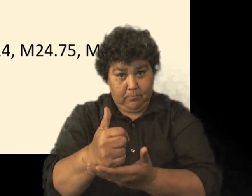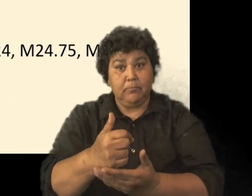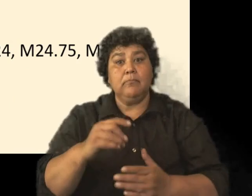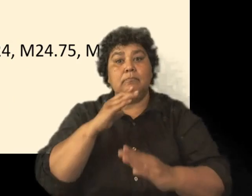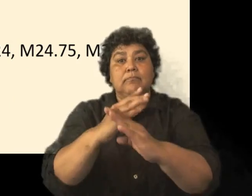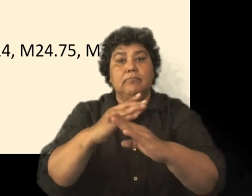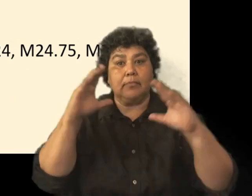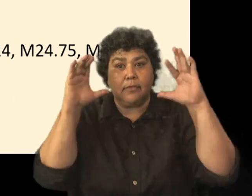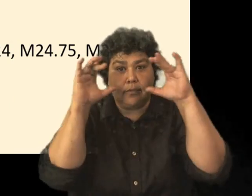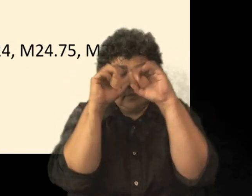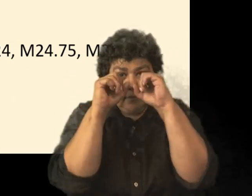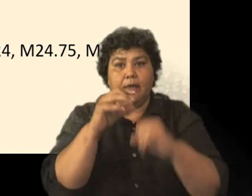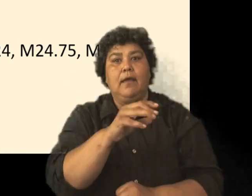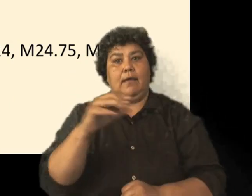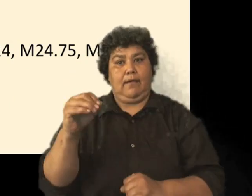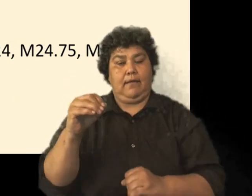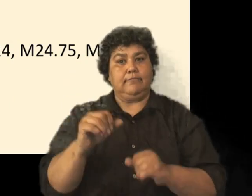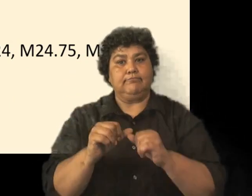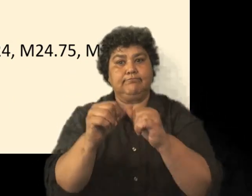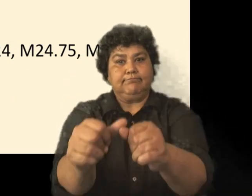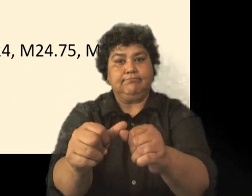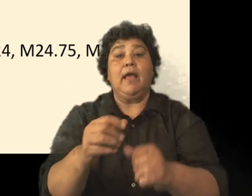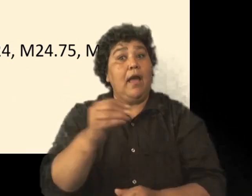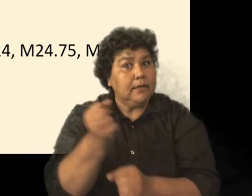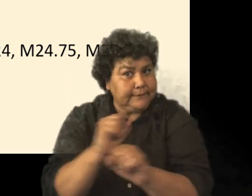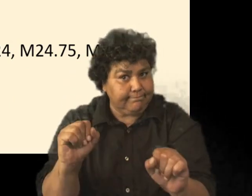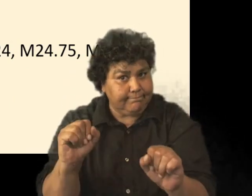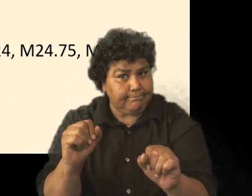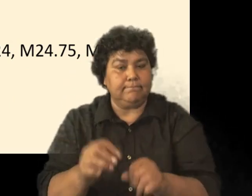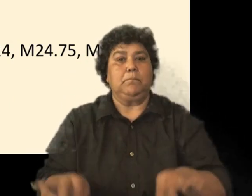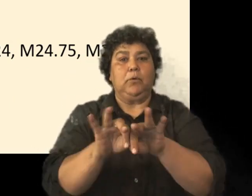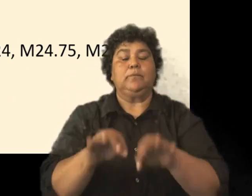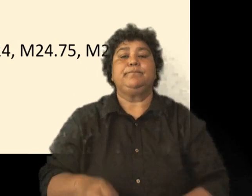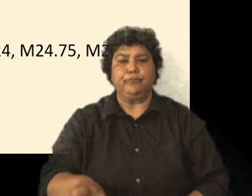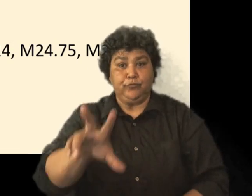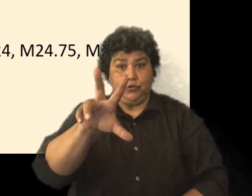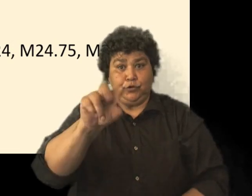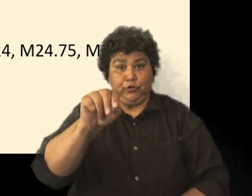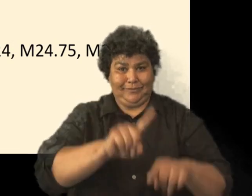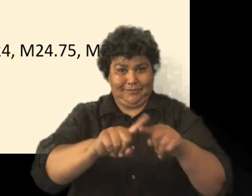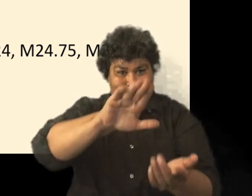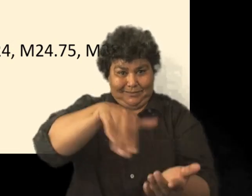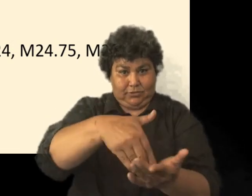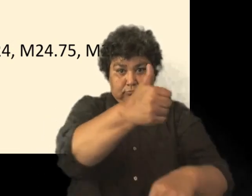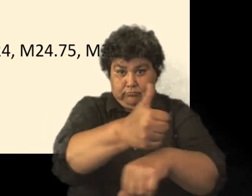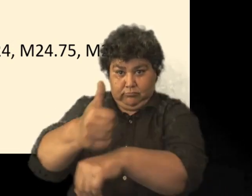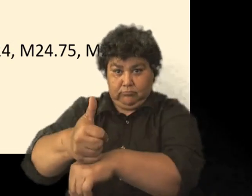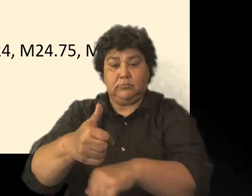30 centers in the US, Canada, Mexico, and Europe that will enroll 438 patients with